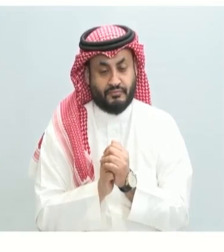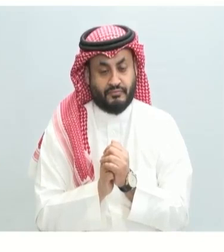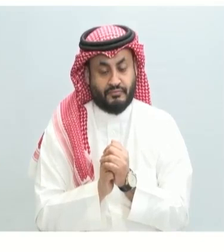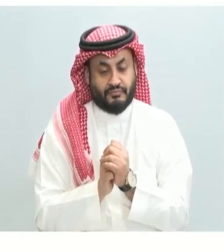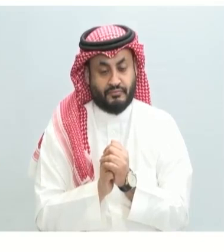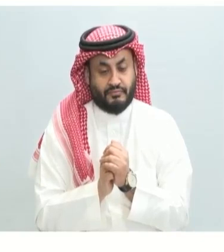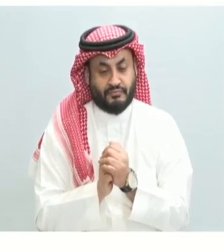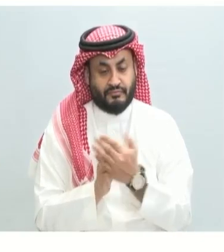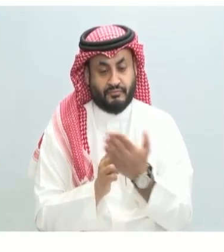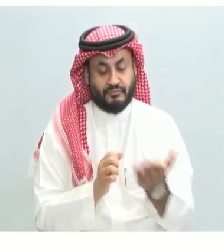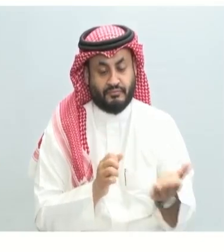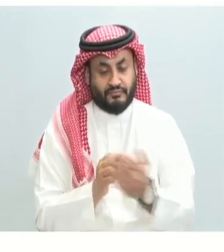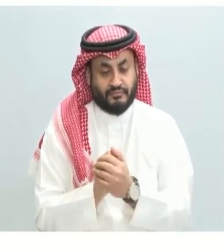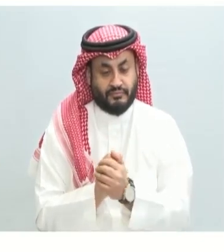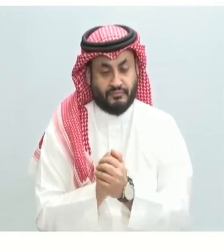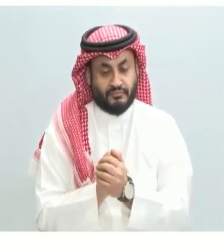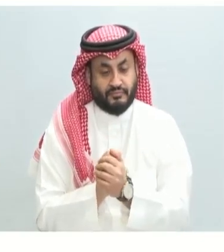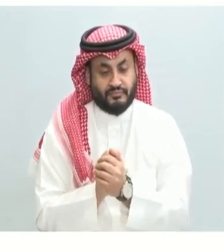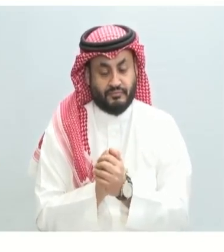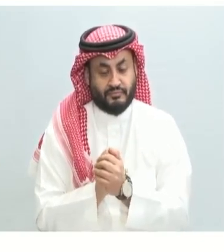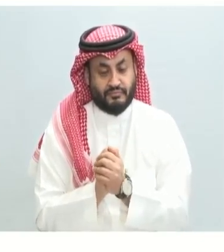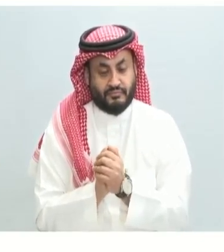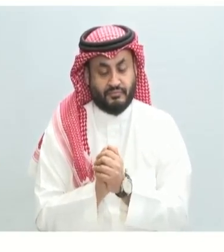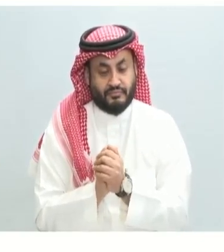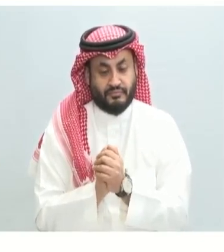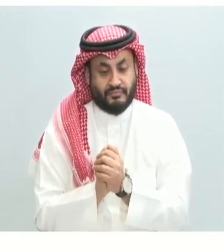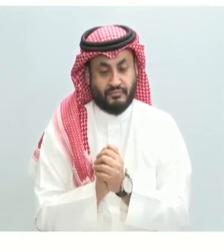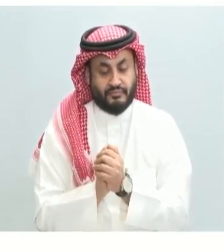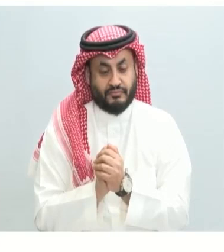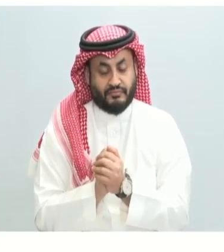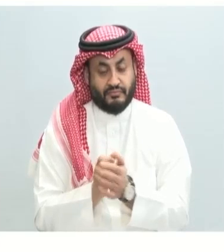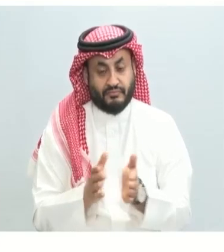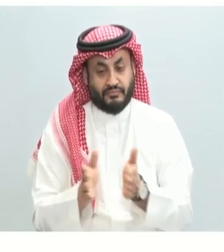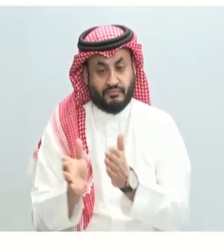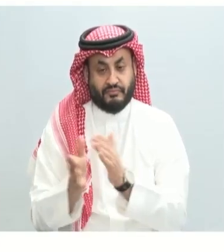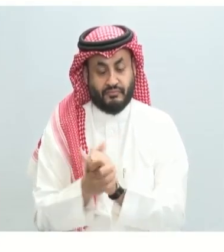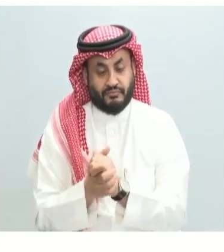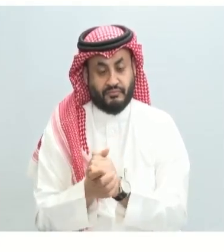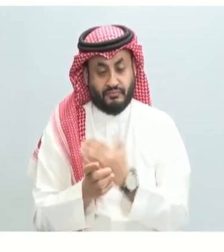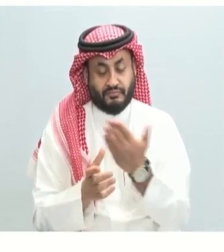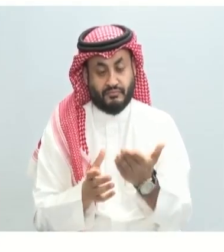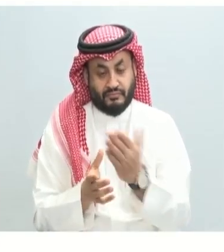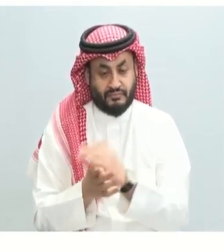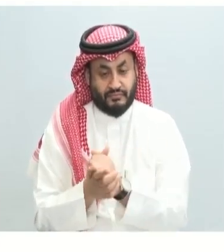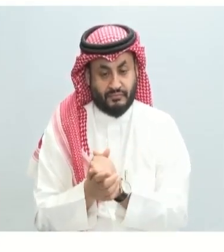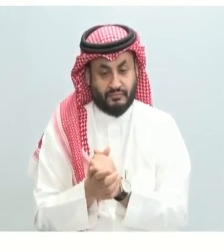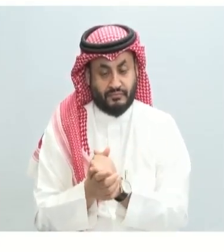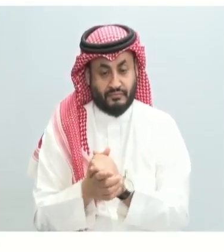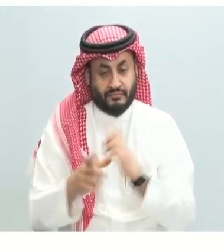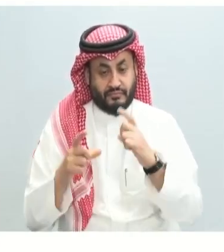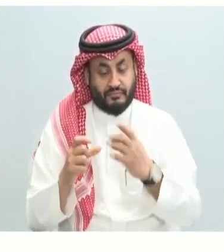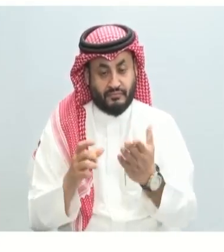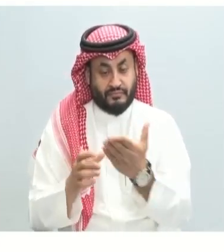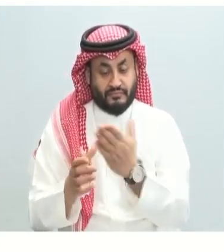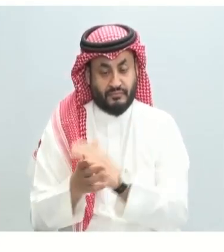we match it here with the word smile. Now, let's have the other picture,